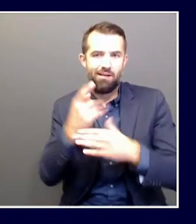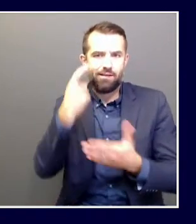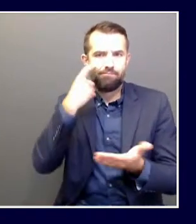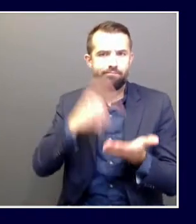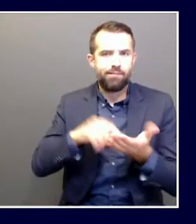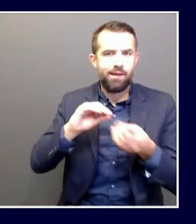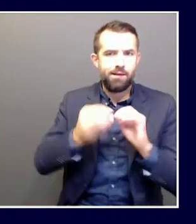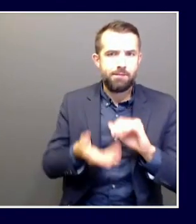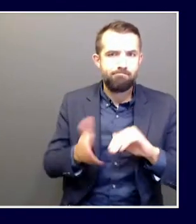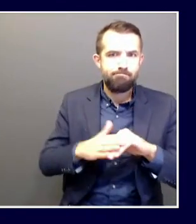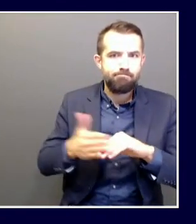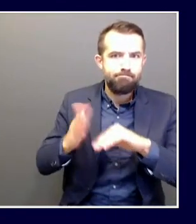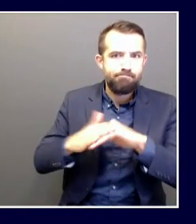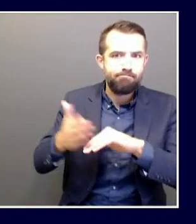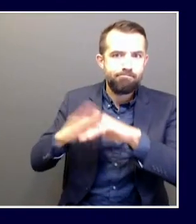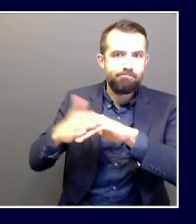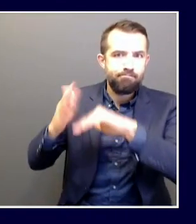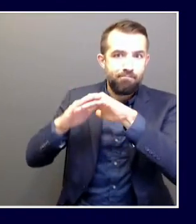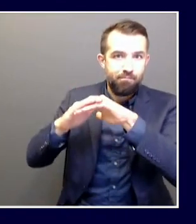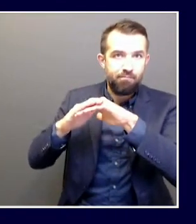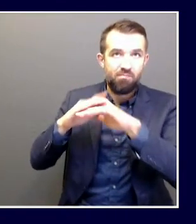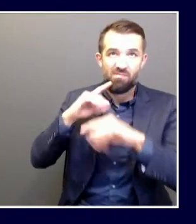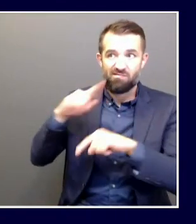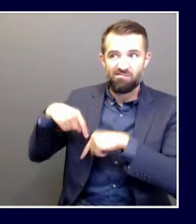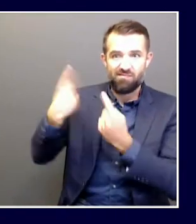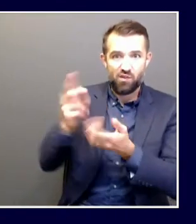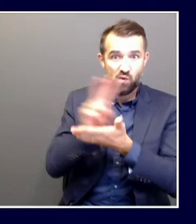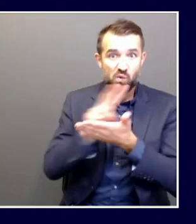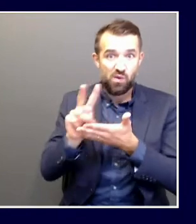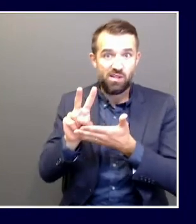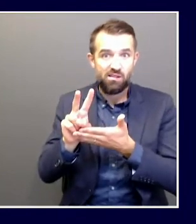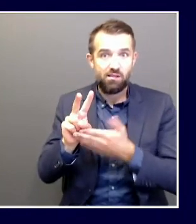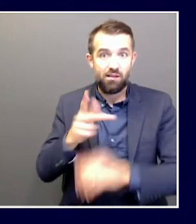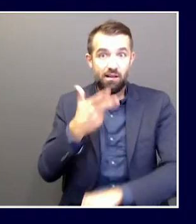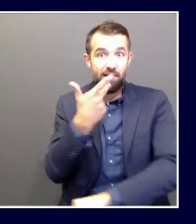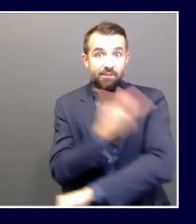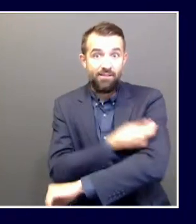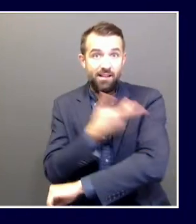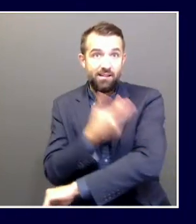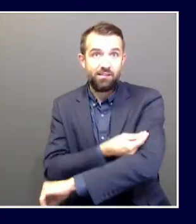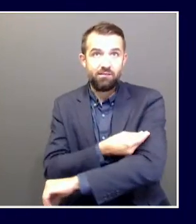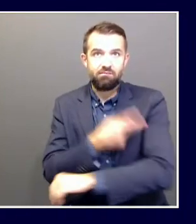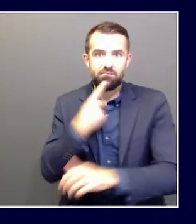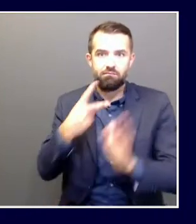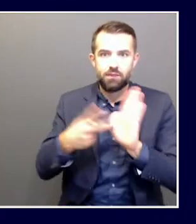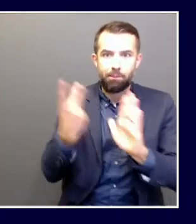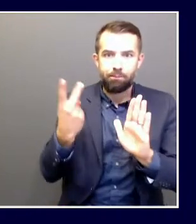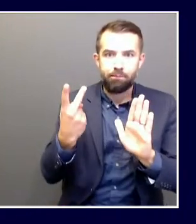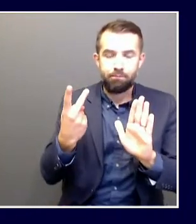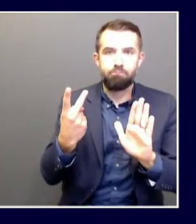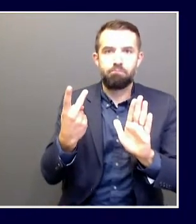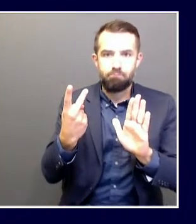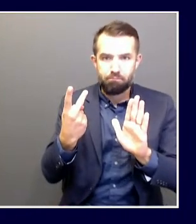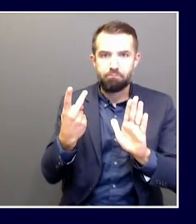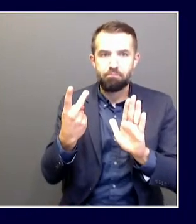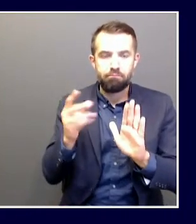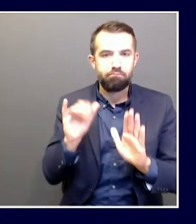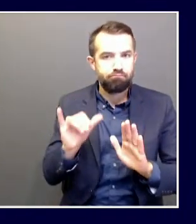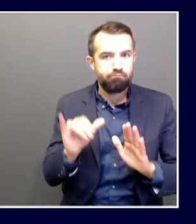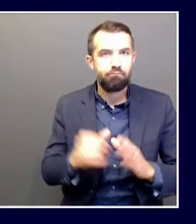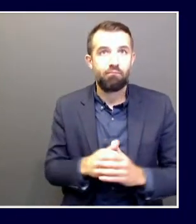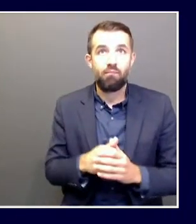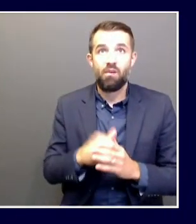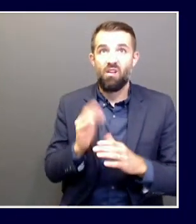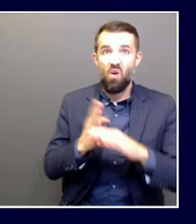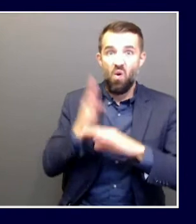actually doubled over the past 2 weeks, 103% increase. And they're up over 80% just